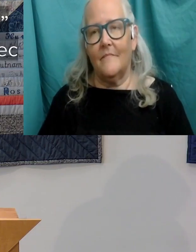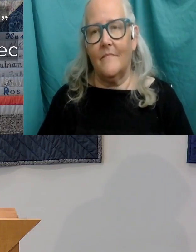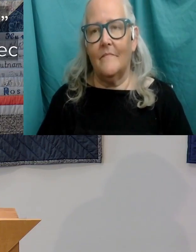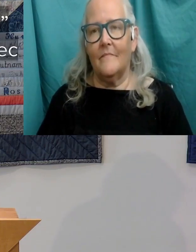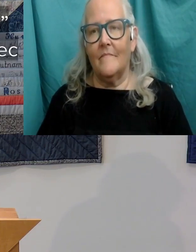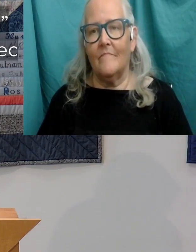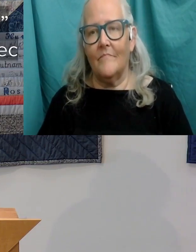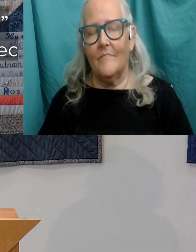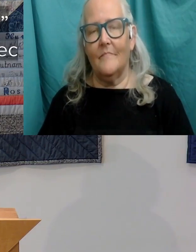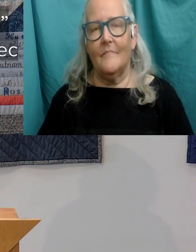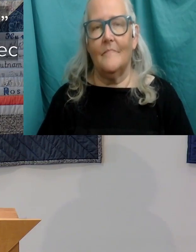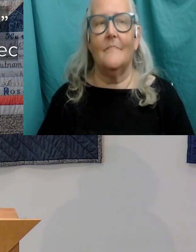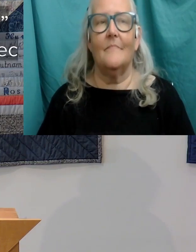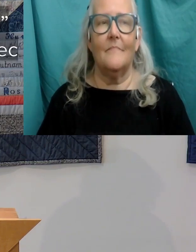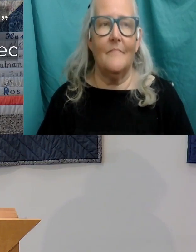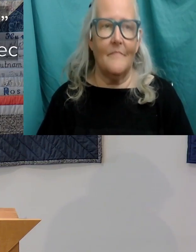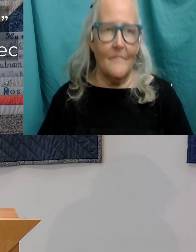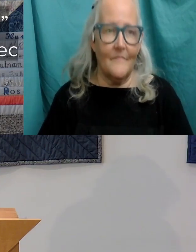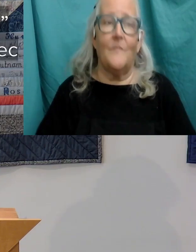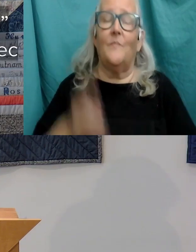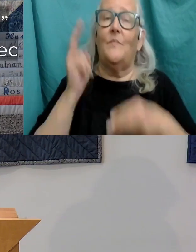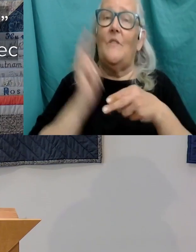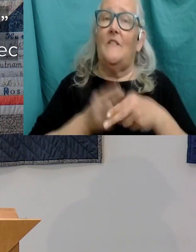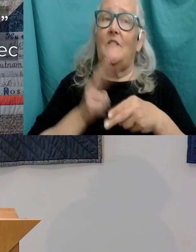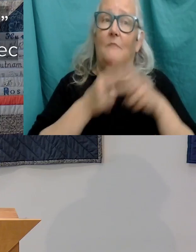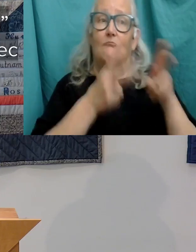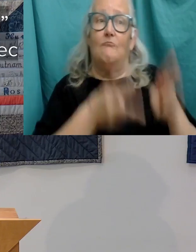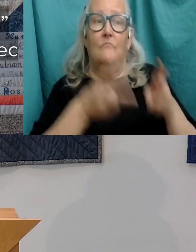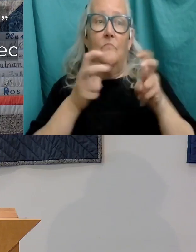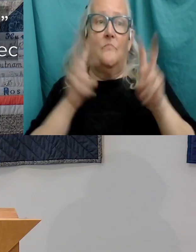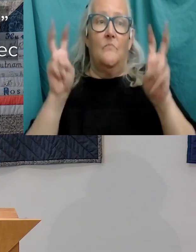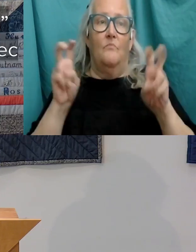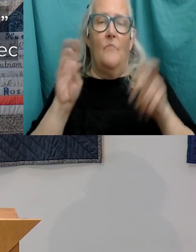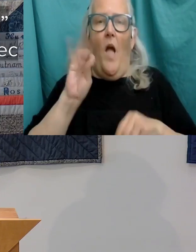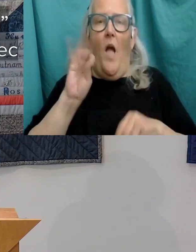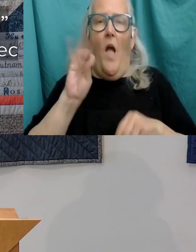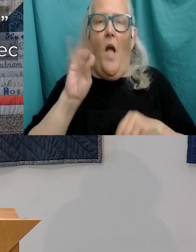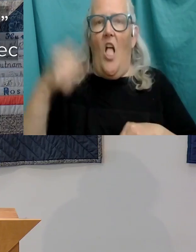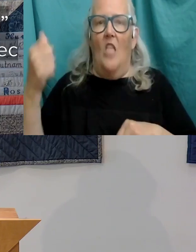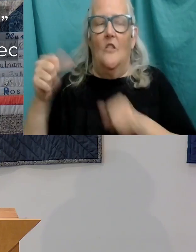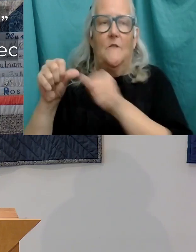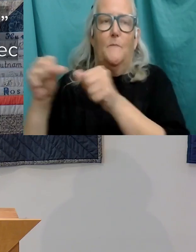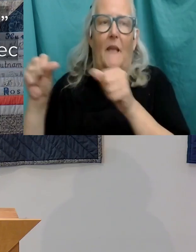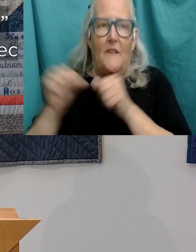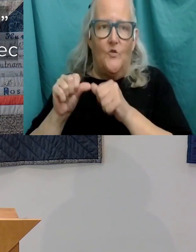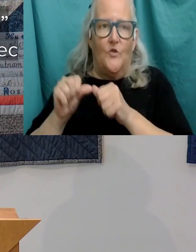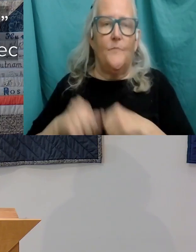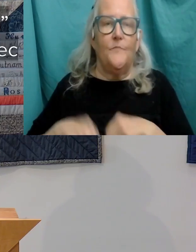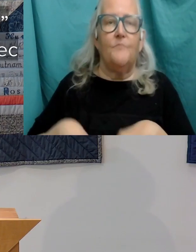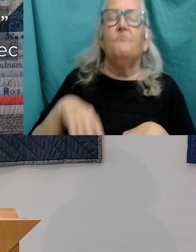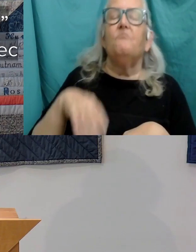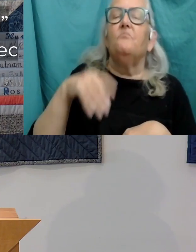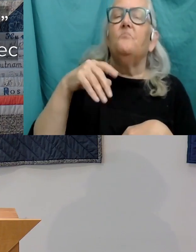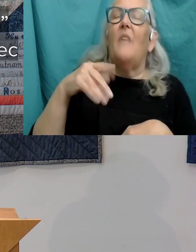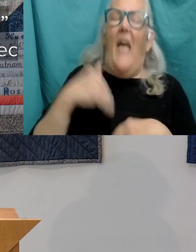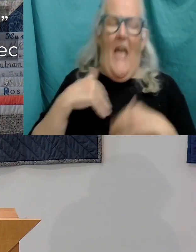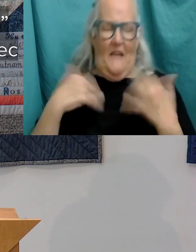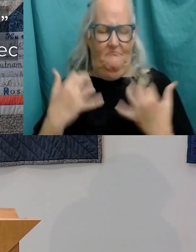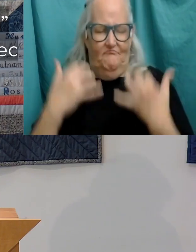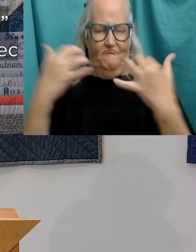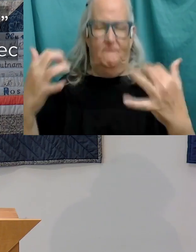The name of this reading is Of Other Spaces. In a lecture to a group of architects in